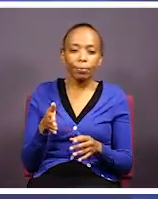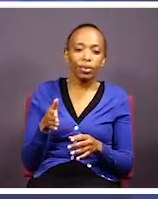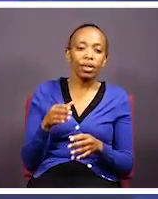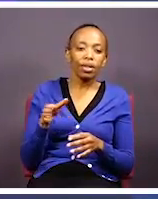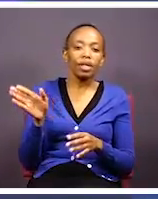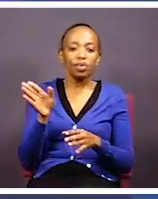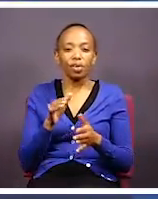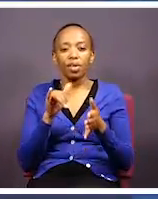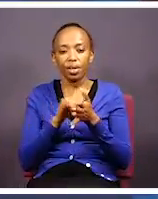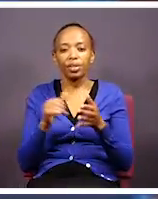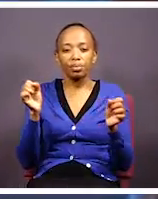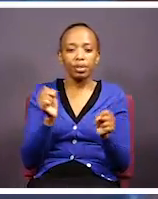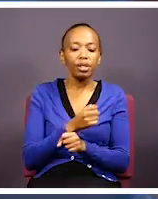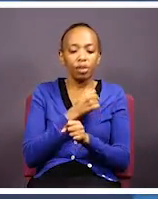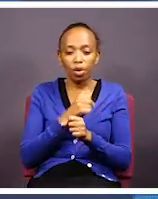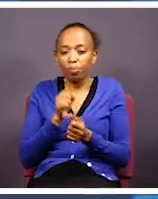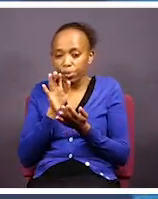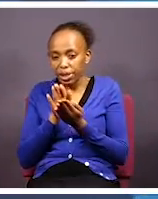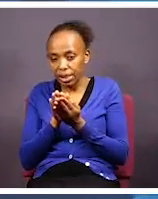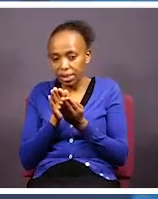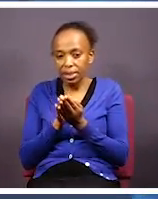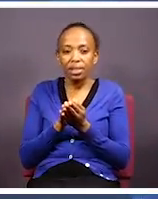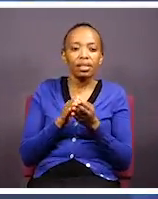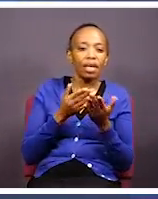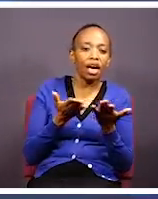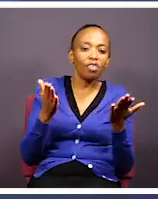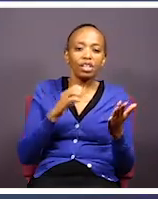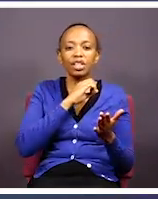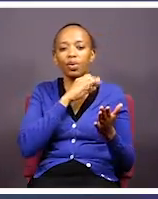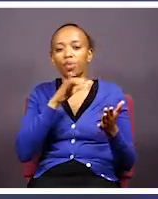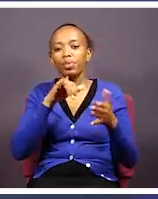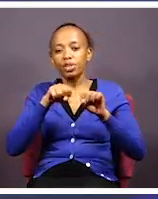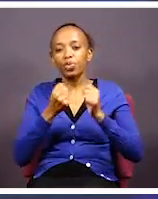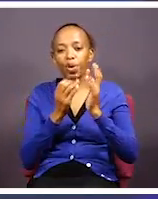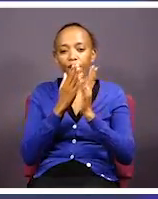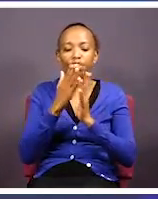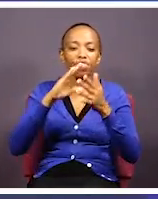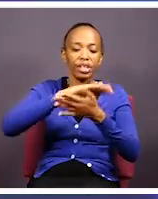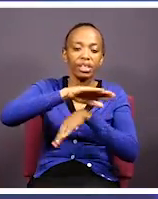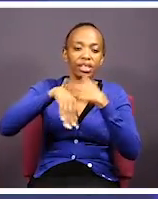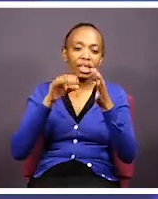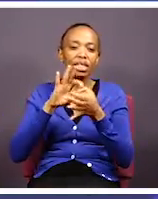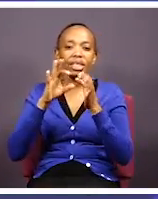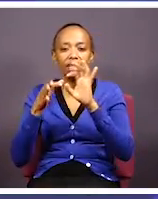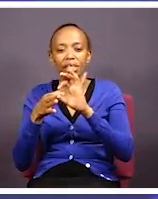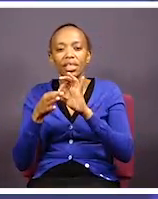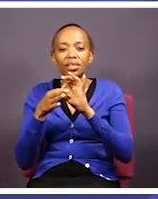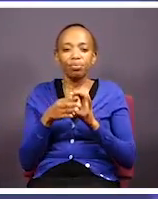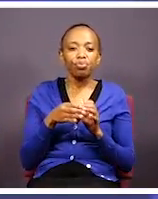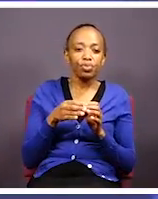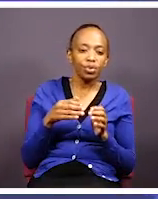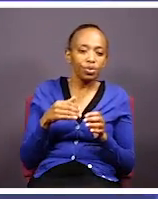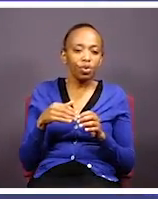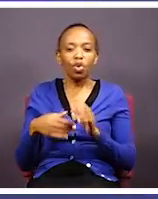there's a song that cannot be content there's a shout that breaks through every chase